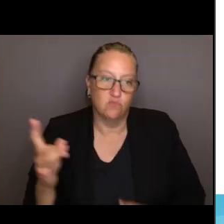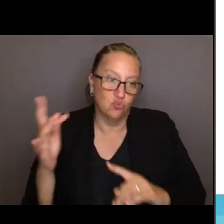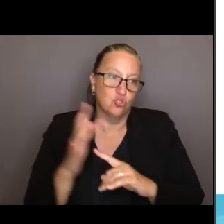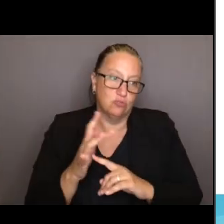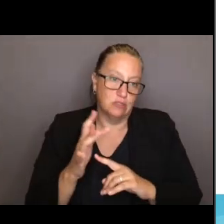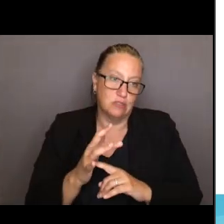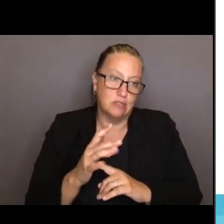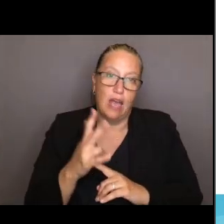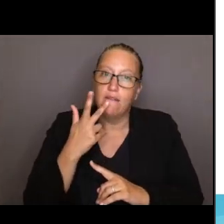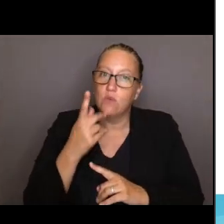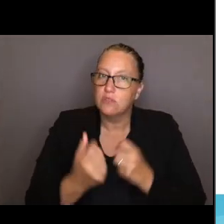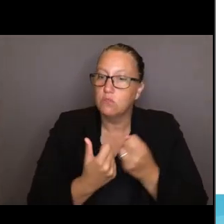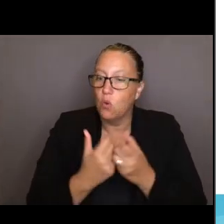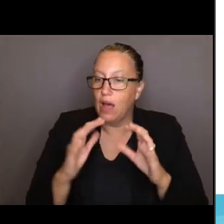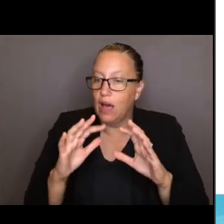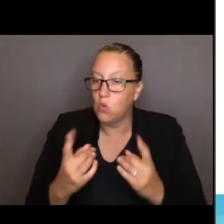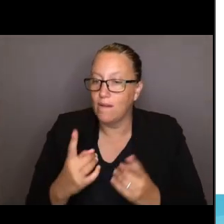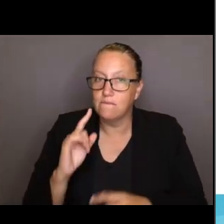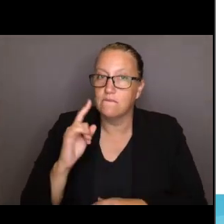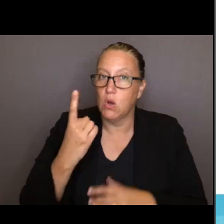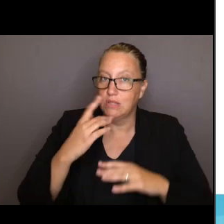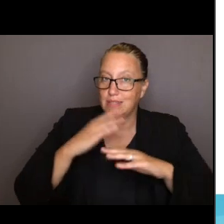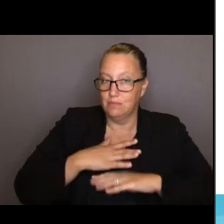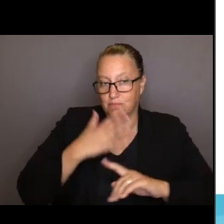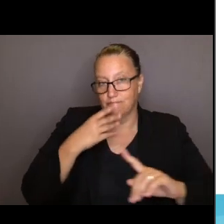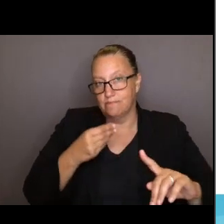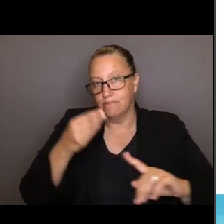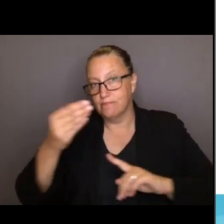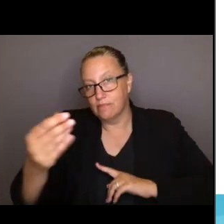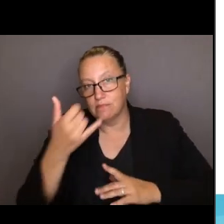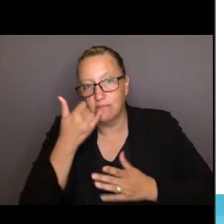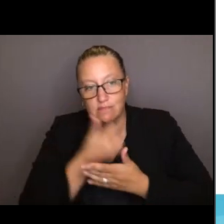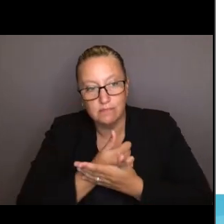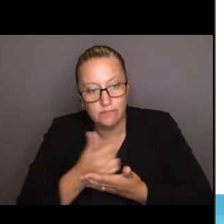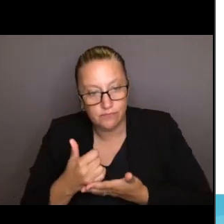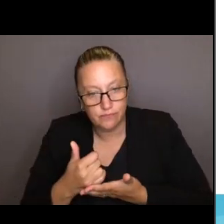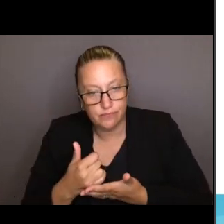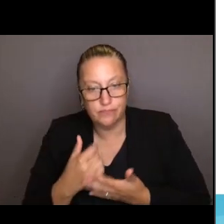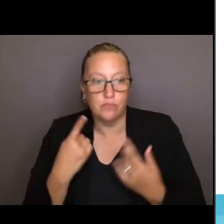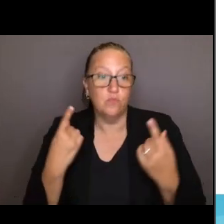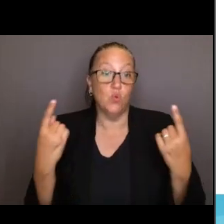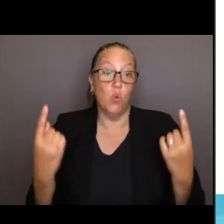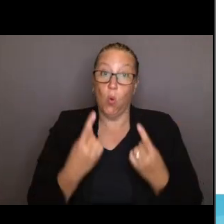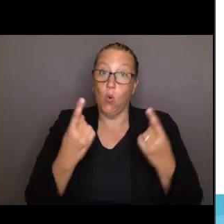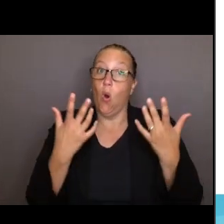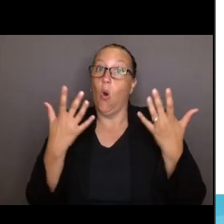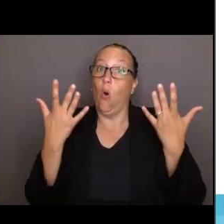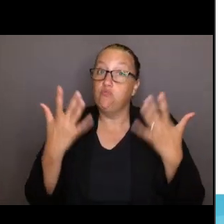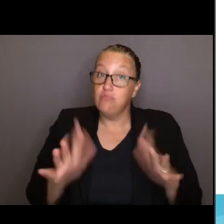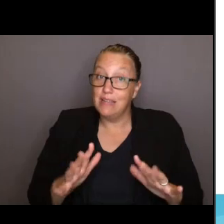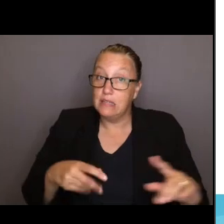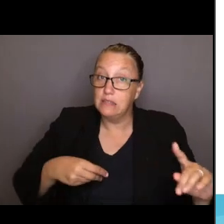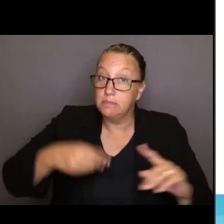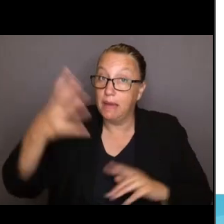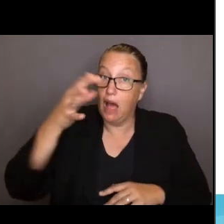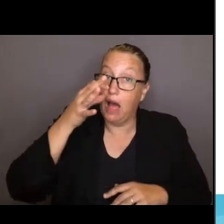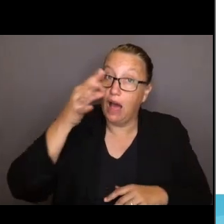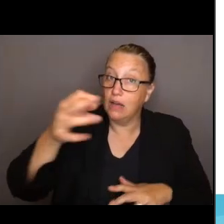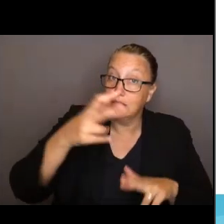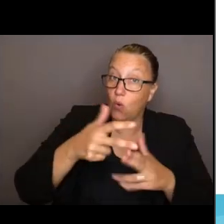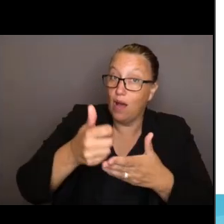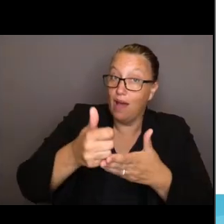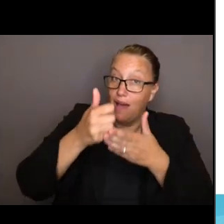Nations background. The third phone number there is for anyone who has already submitted an application for aid with